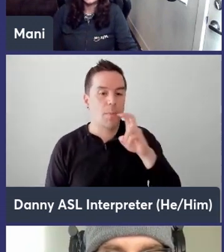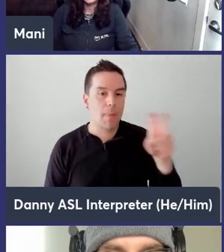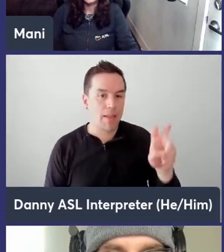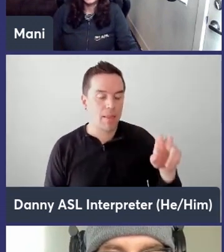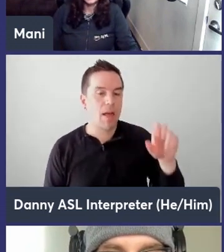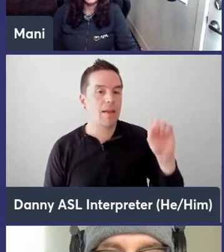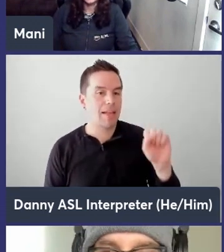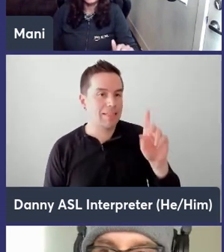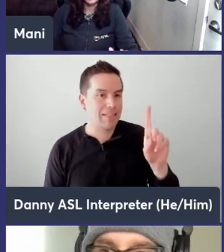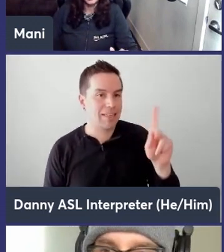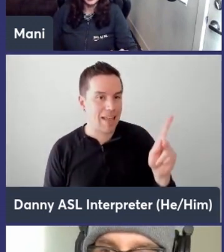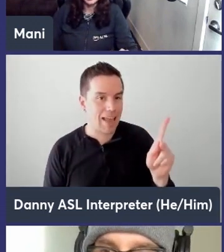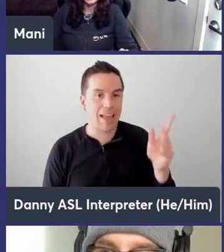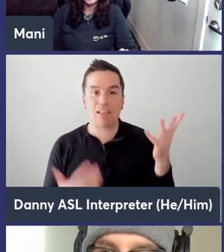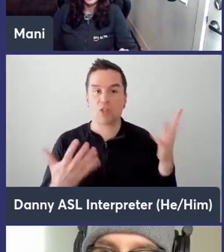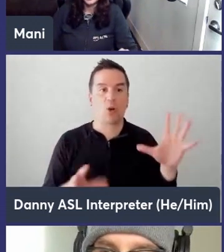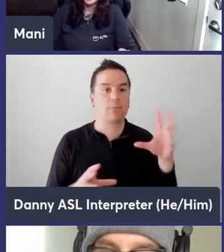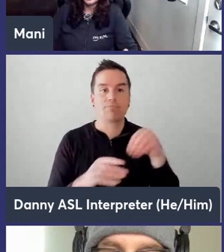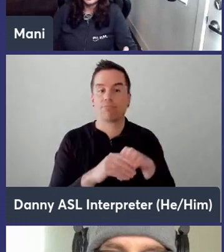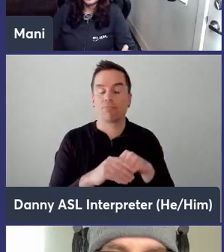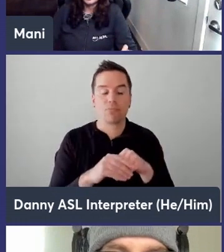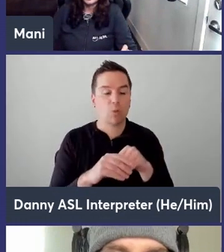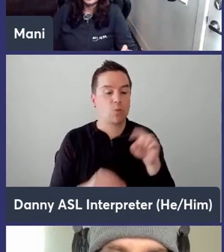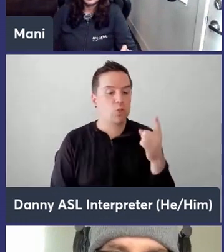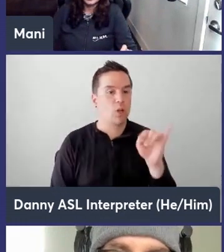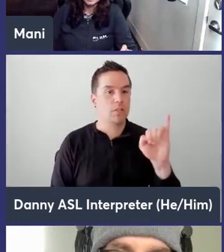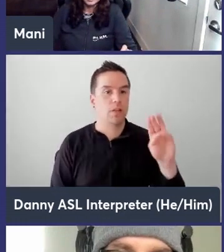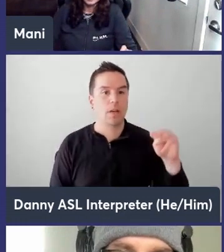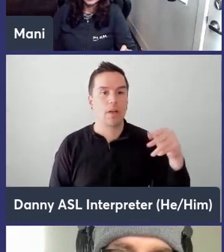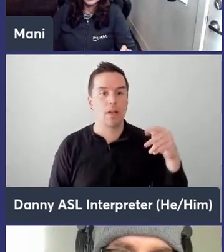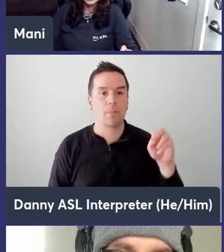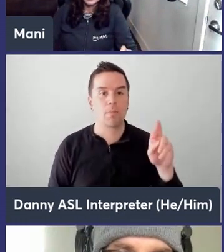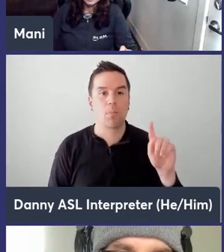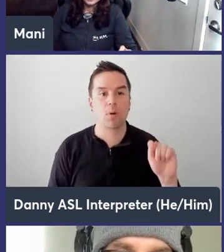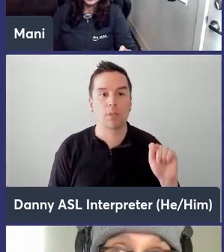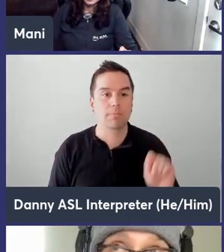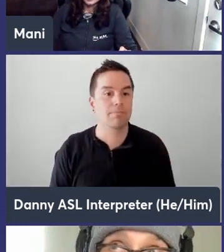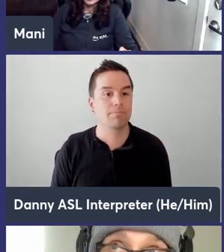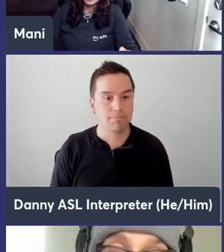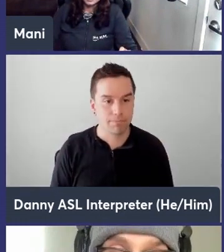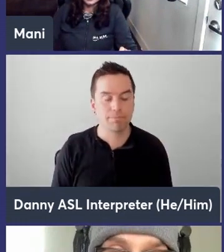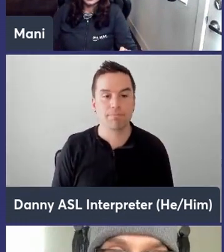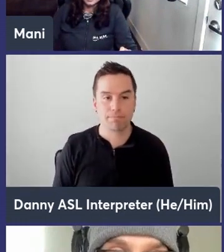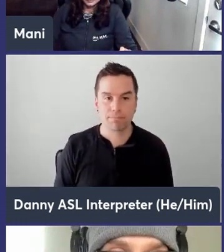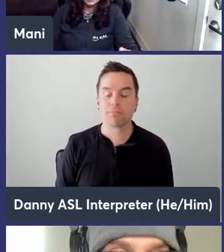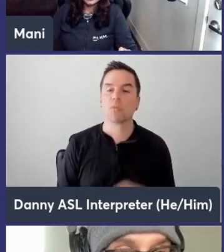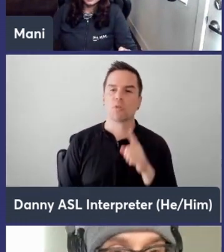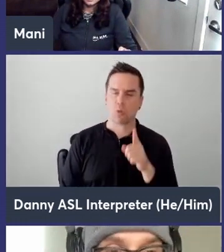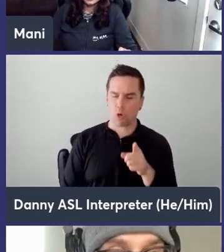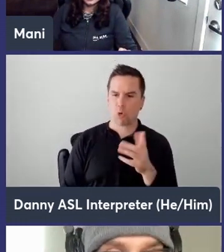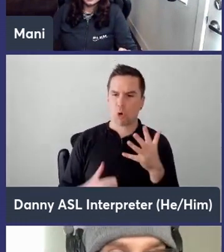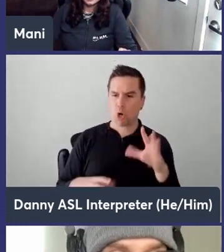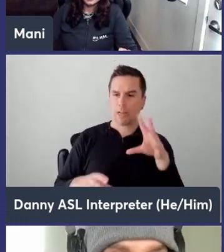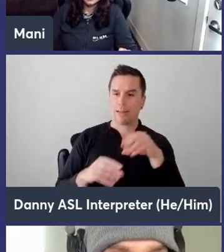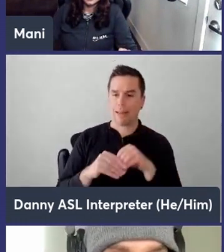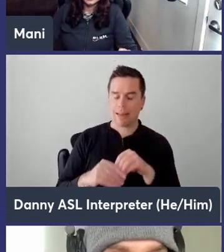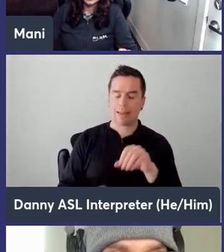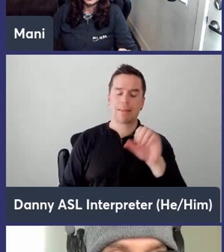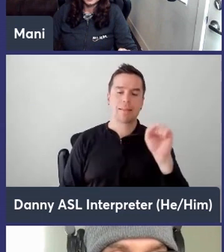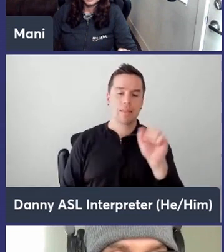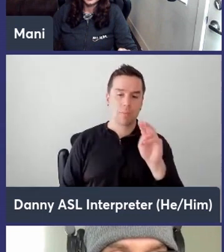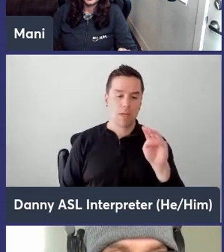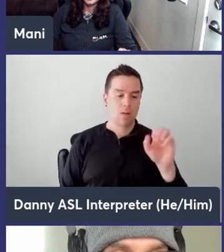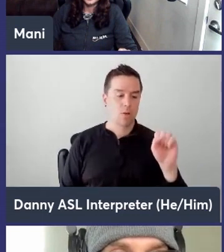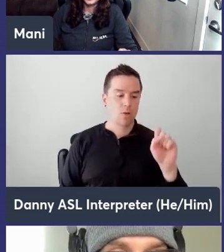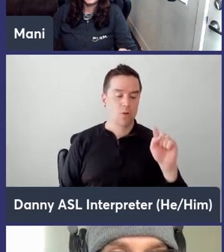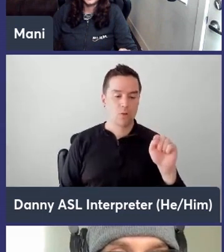it. You just need to import that. Another thing too is you are in the SageMaker Studio environment currently, which is a wonderful place to be. Don't get